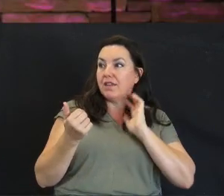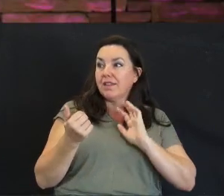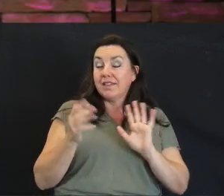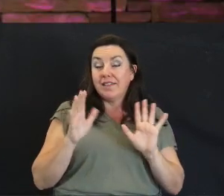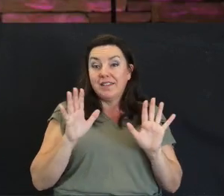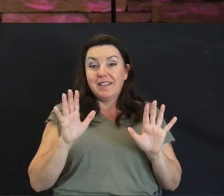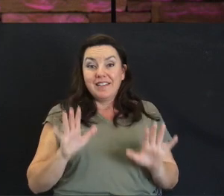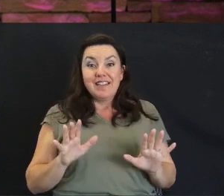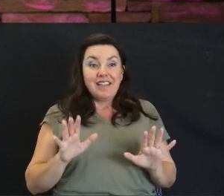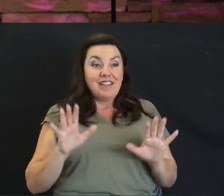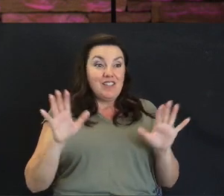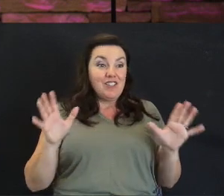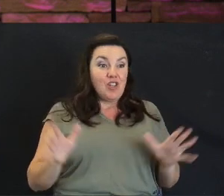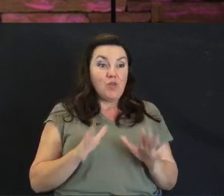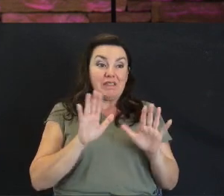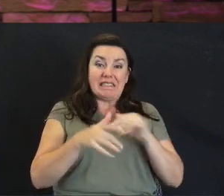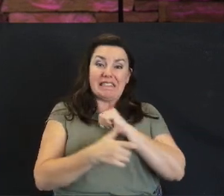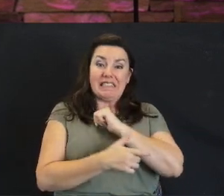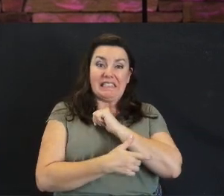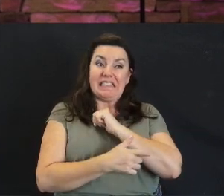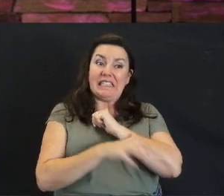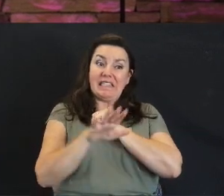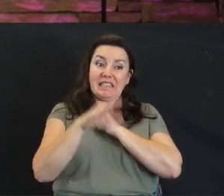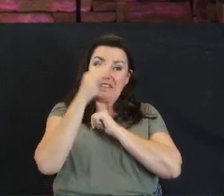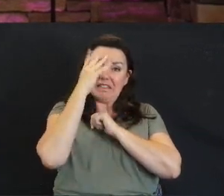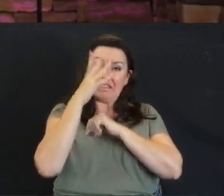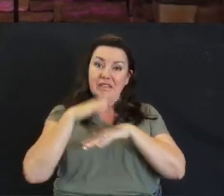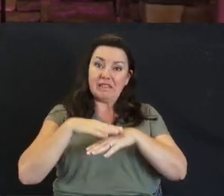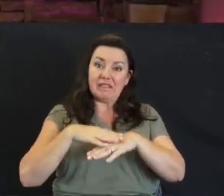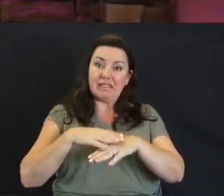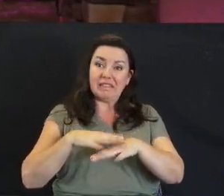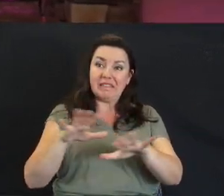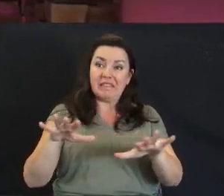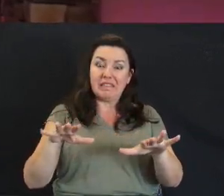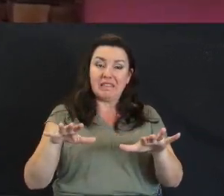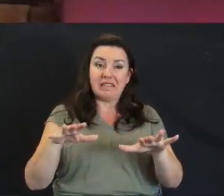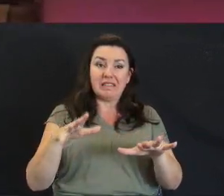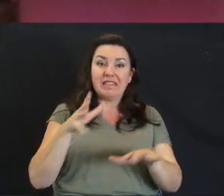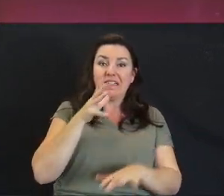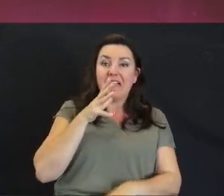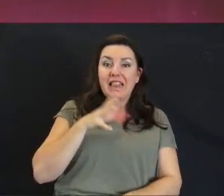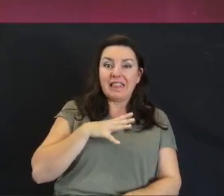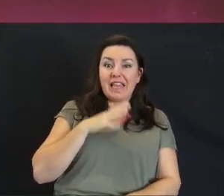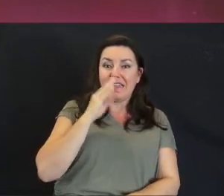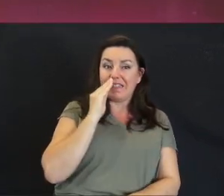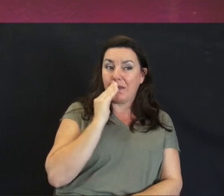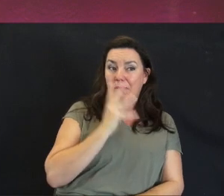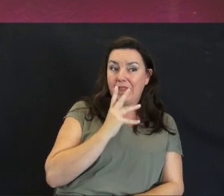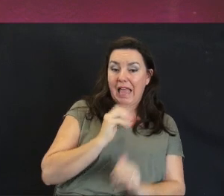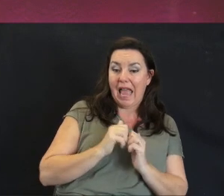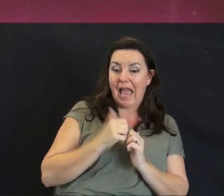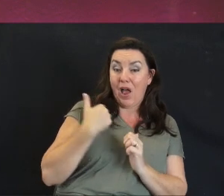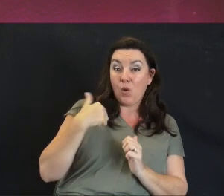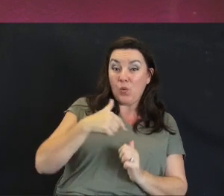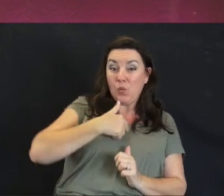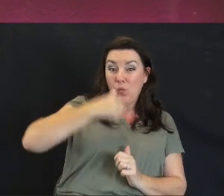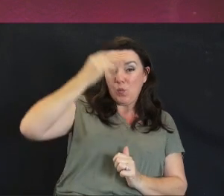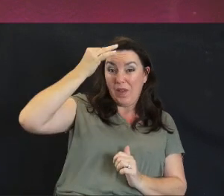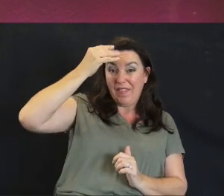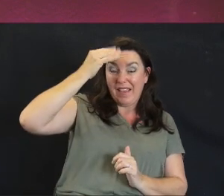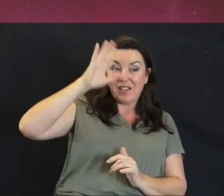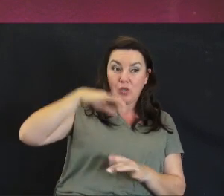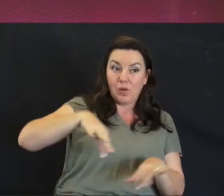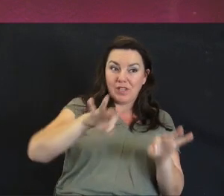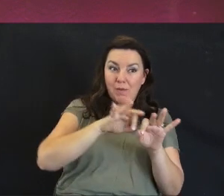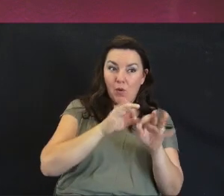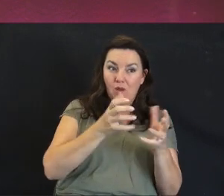Now here's the temptation Here's the temptation And ladies I'm going to I'm going to fill you in On how men think So this is going to be Worth its